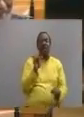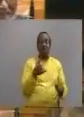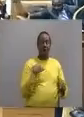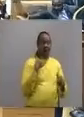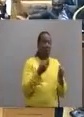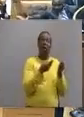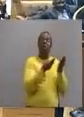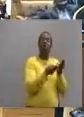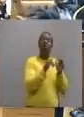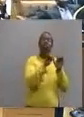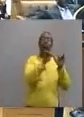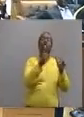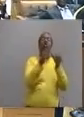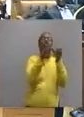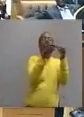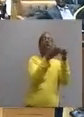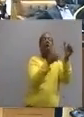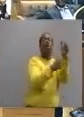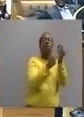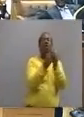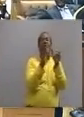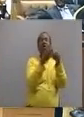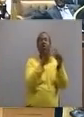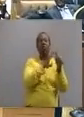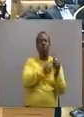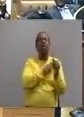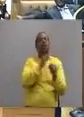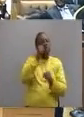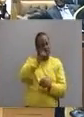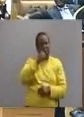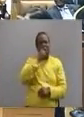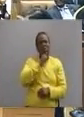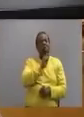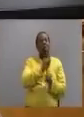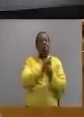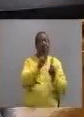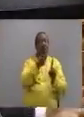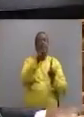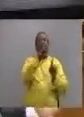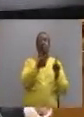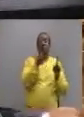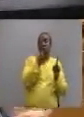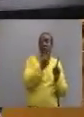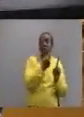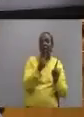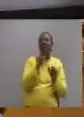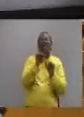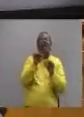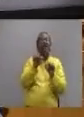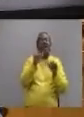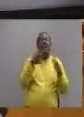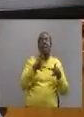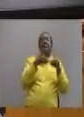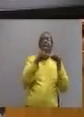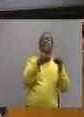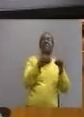organs of the security apparatus. It is true, but what it doesn't tell you, that this bill can expand to apply